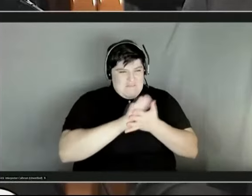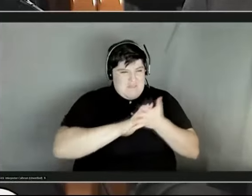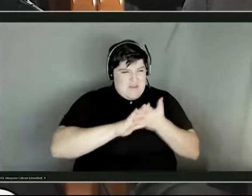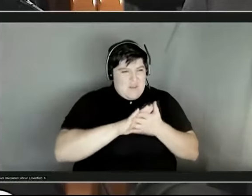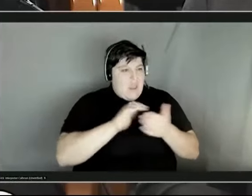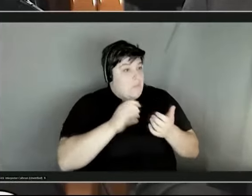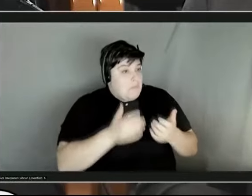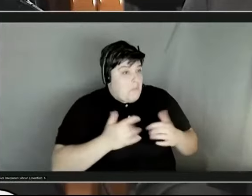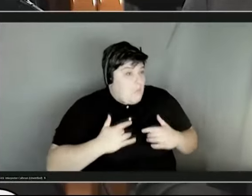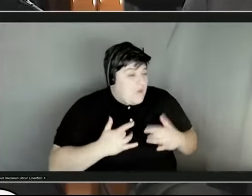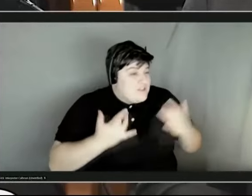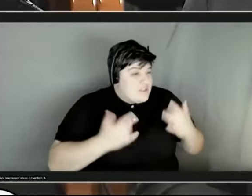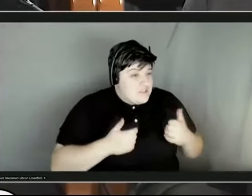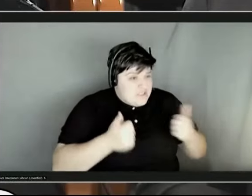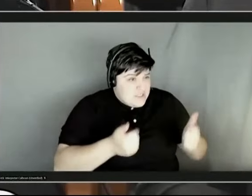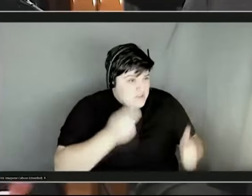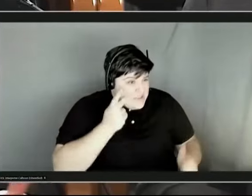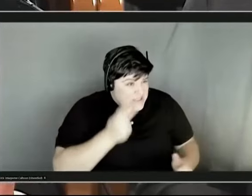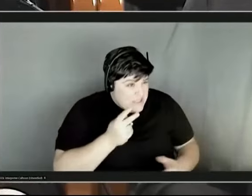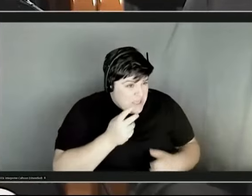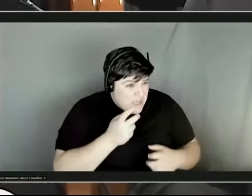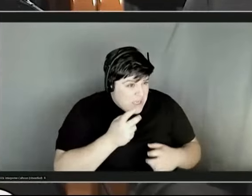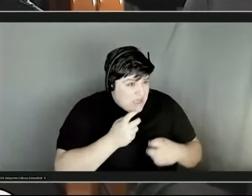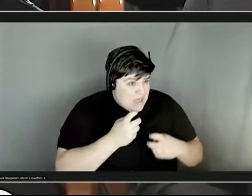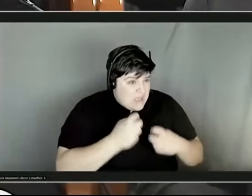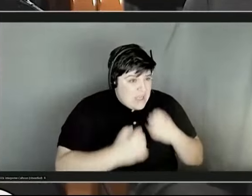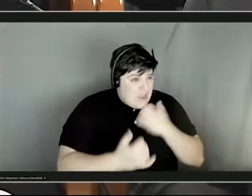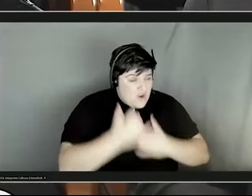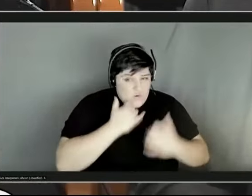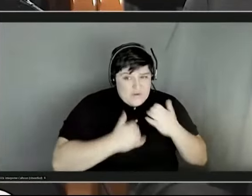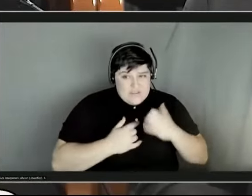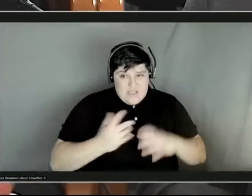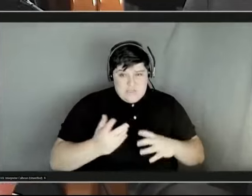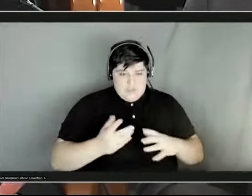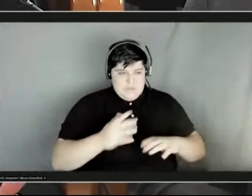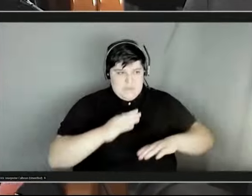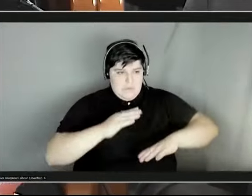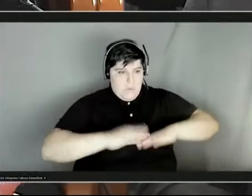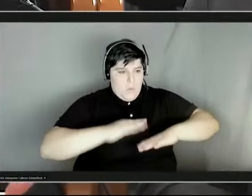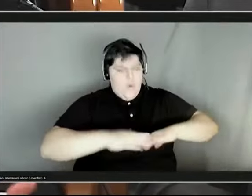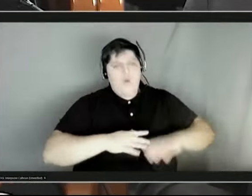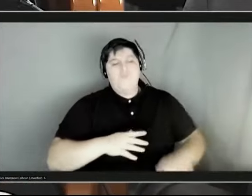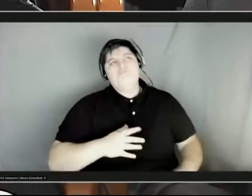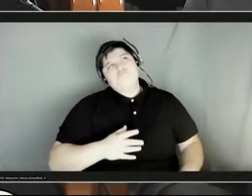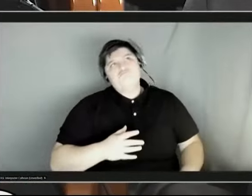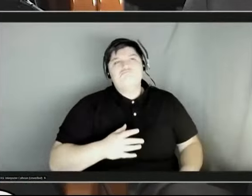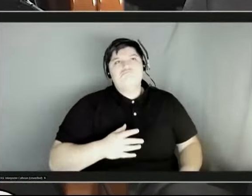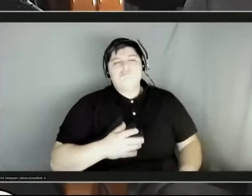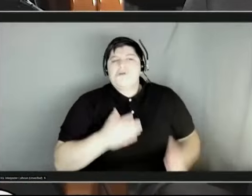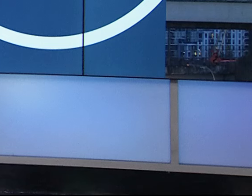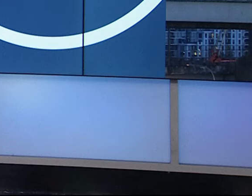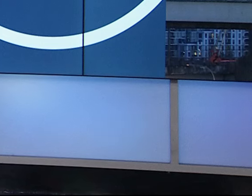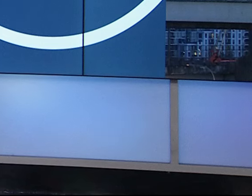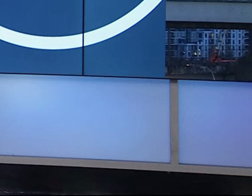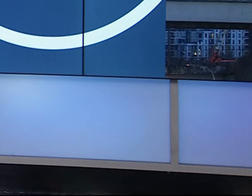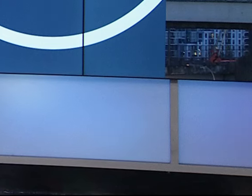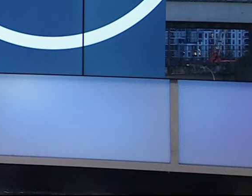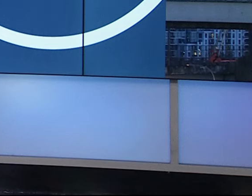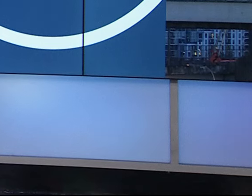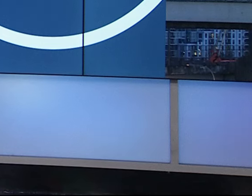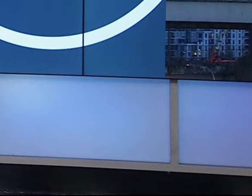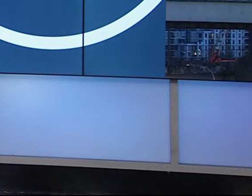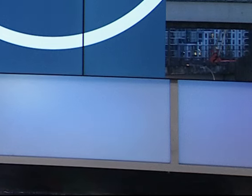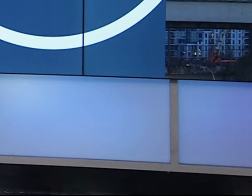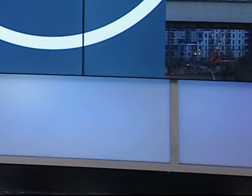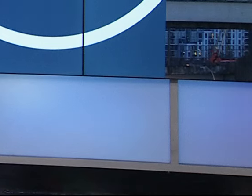going and are you seeing any errors? I think that's what keyed us off to say, well, let's go see. The leader